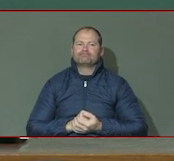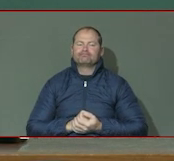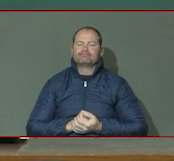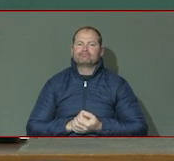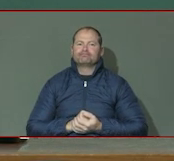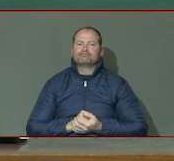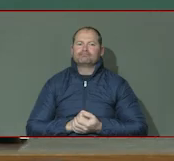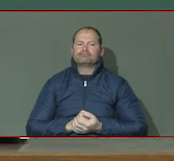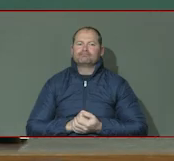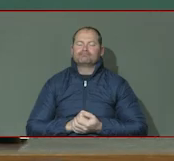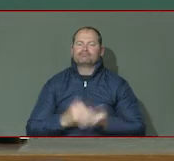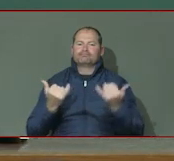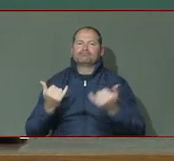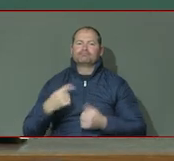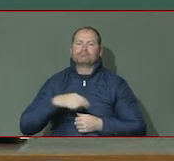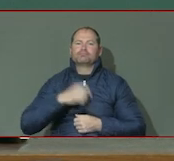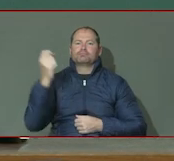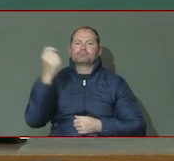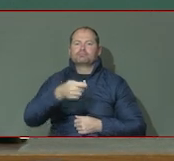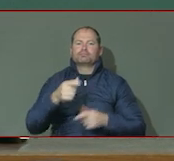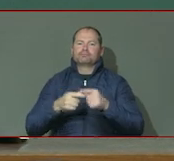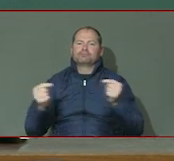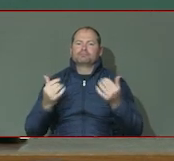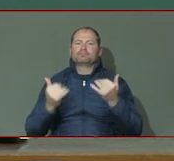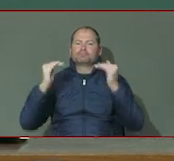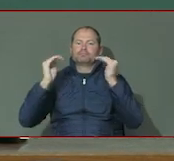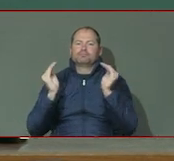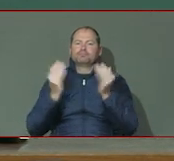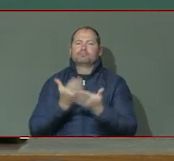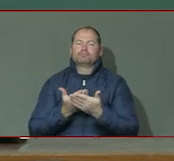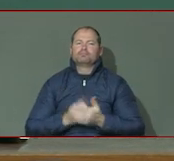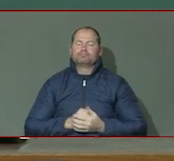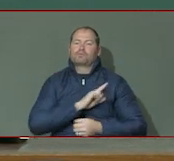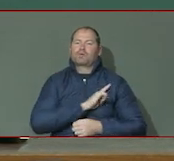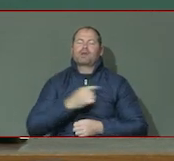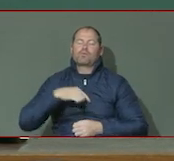We paid, so we can put it in brackets. Yes.